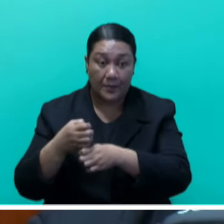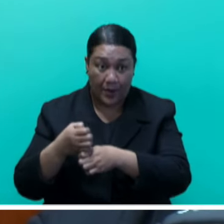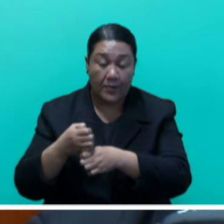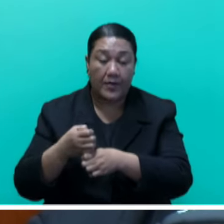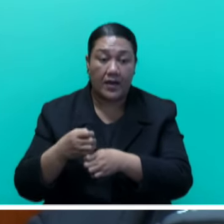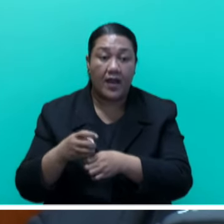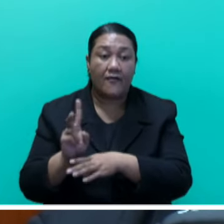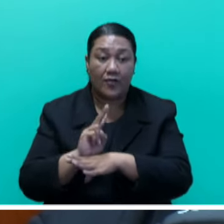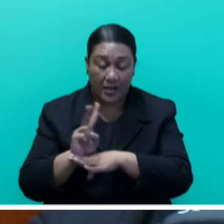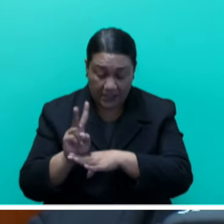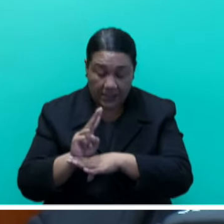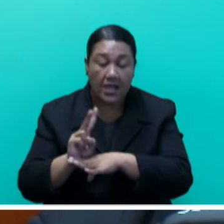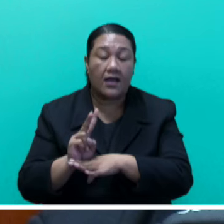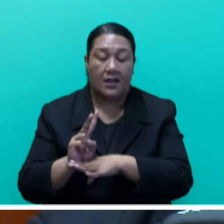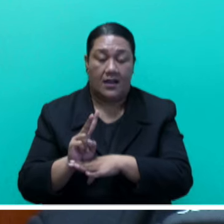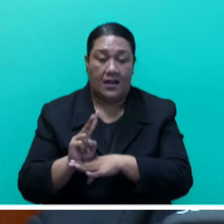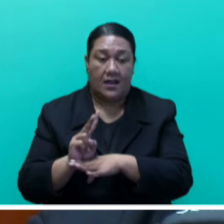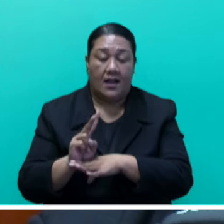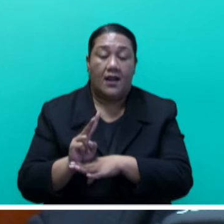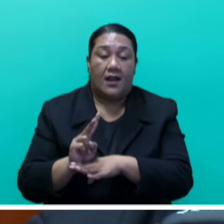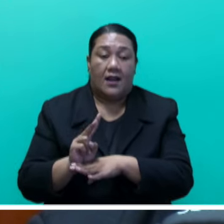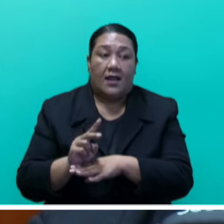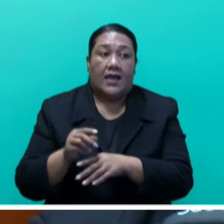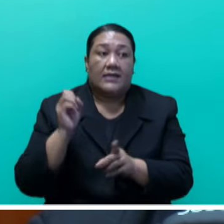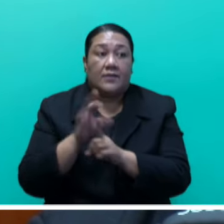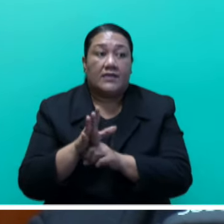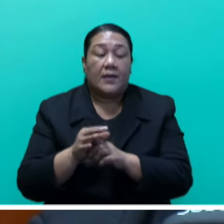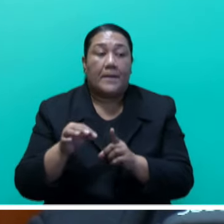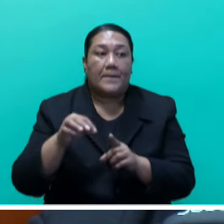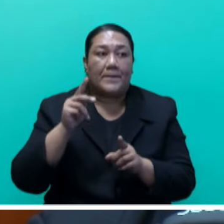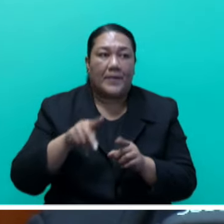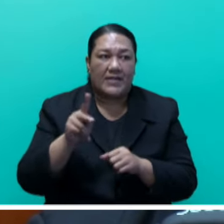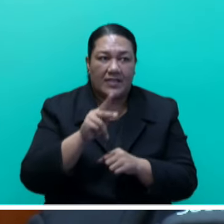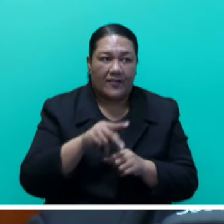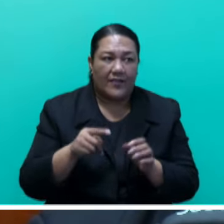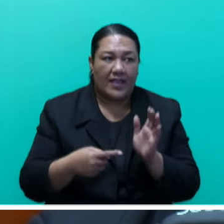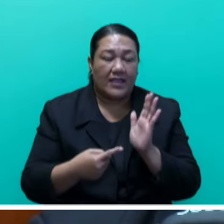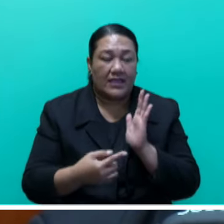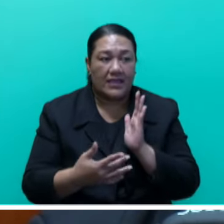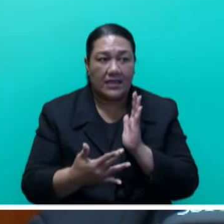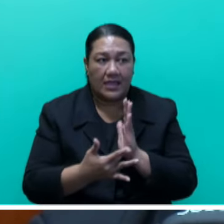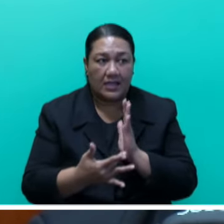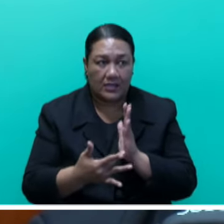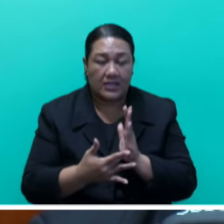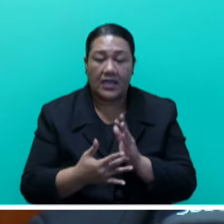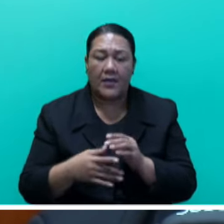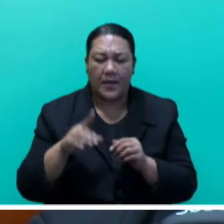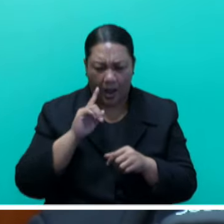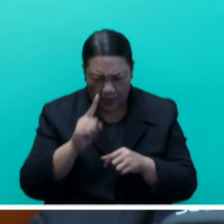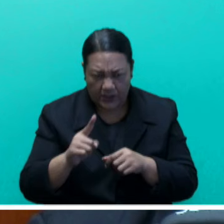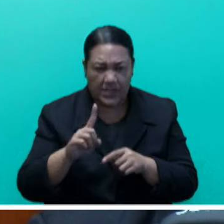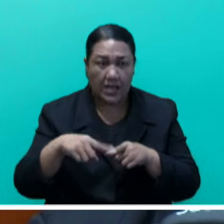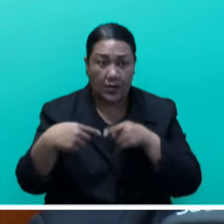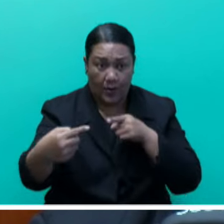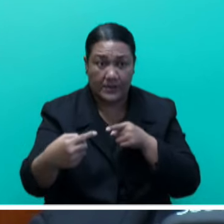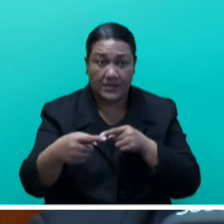vocational institutions, especially Pacific Polytech, Honorable Speaker. And I hear the other side of the House constantly berating the